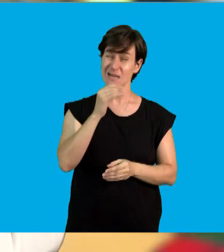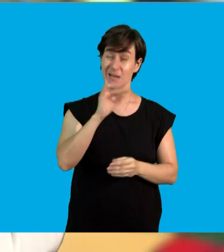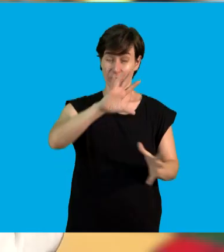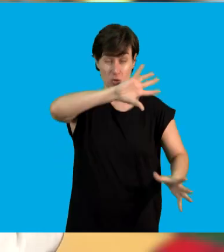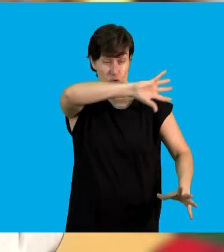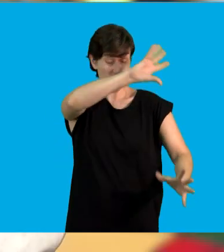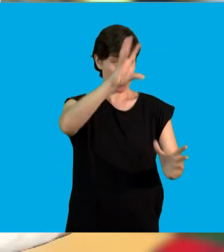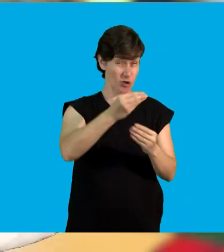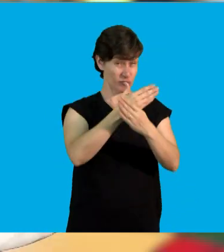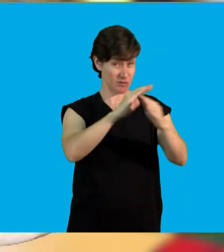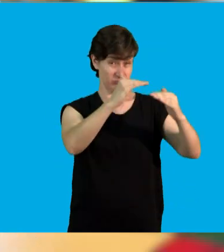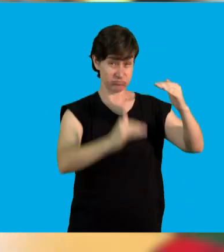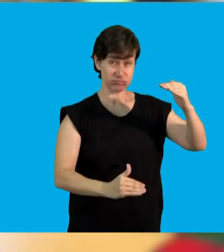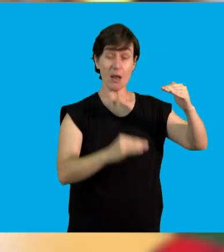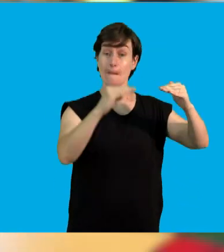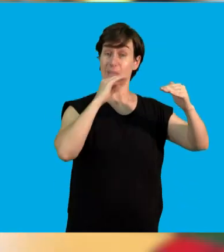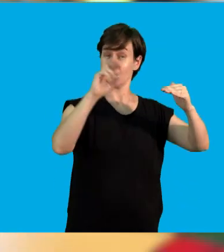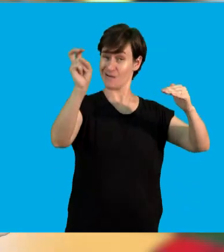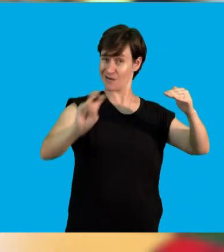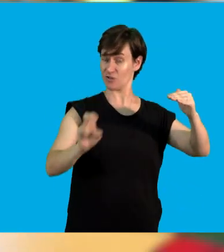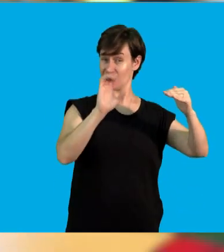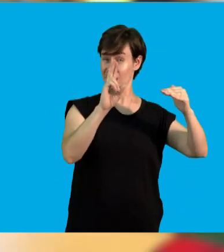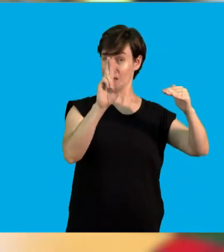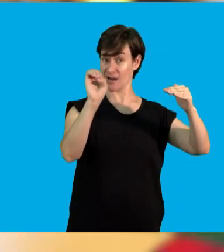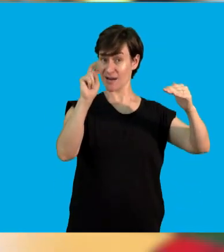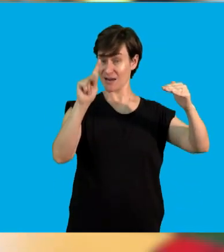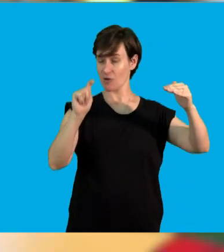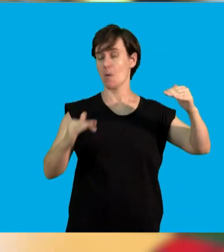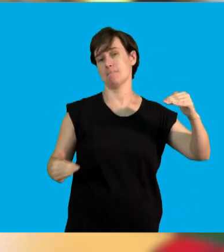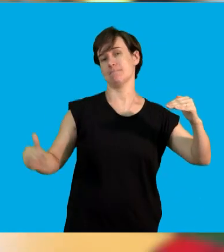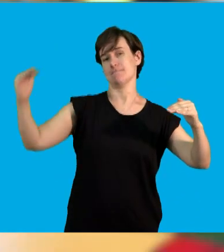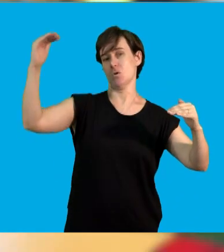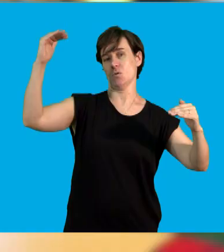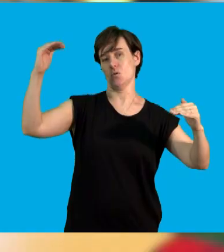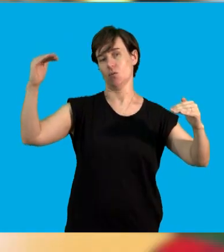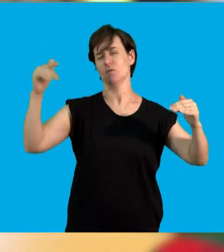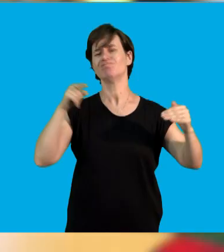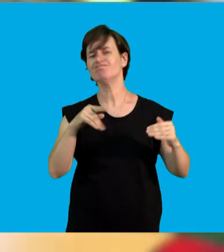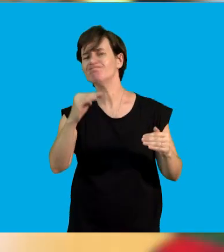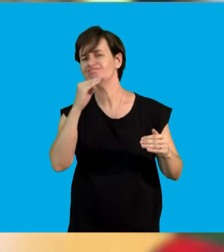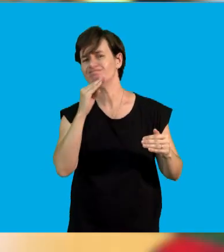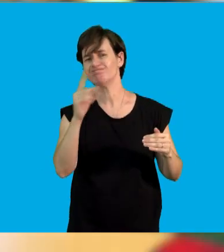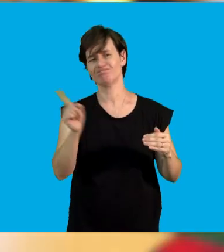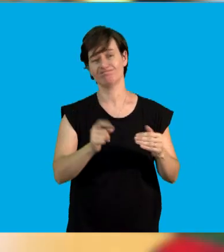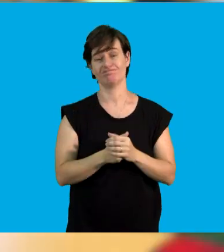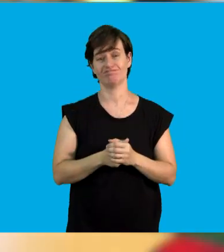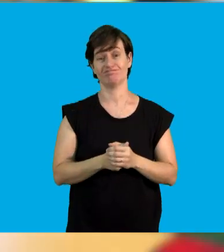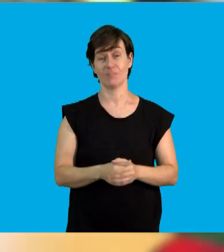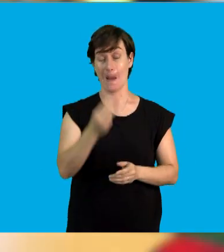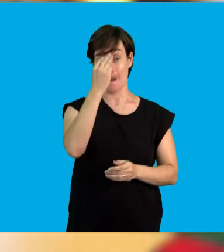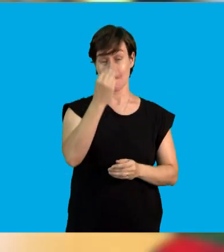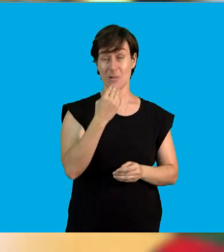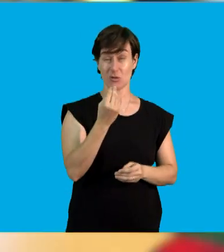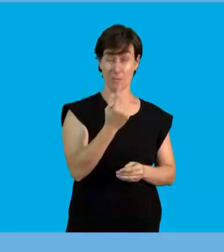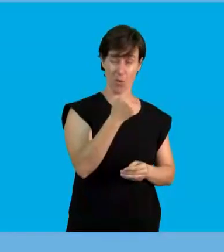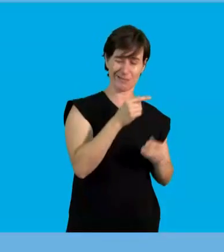the resistance of the circuit decreases, that means the current strength of that particular circuit is going to increase, which then now